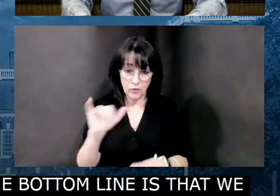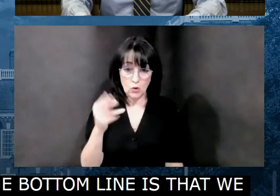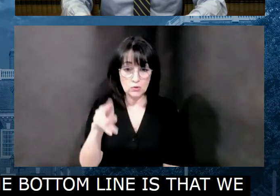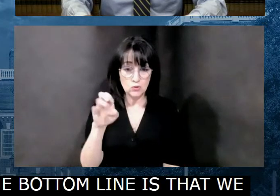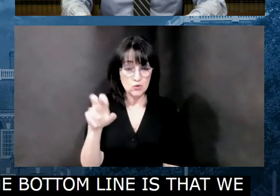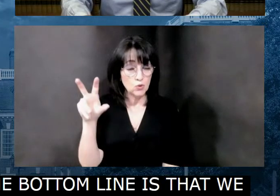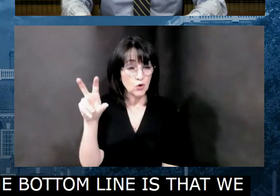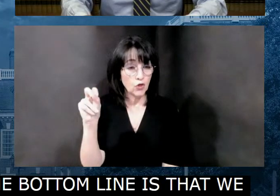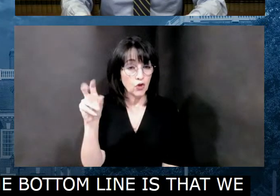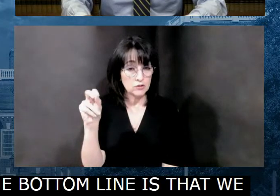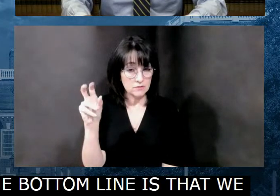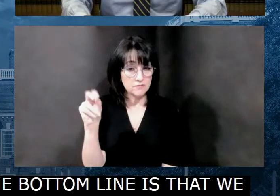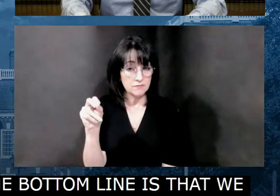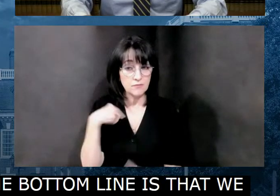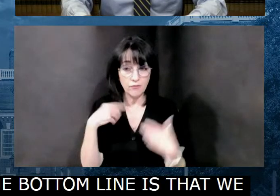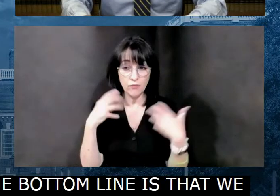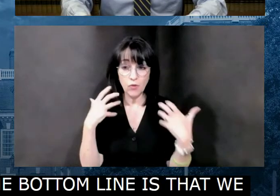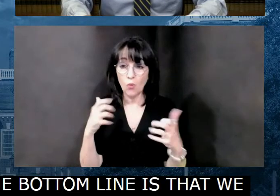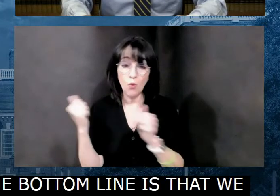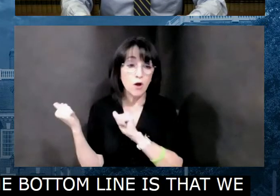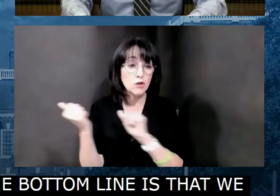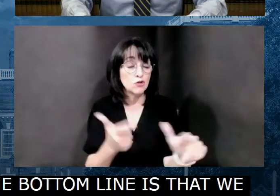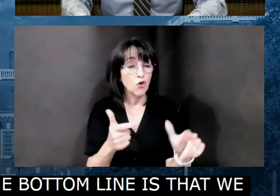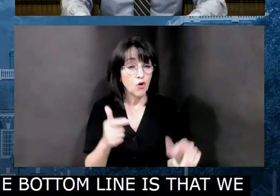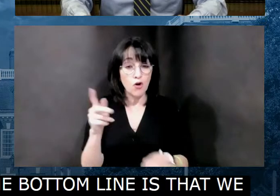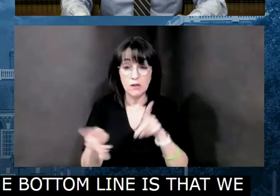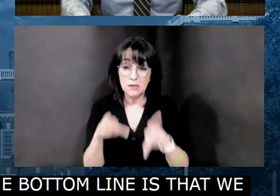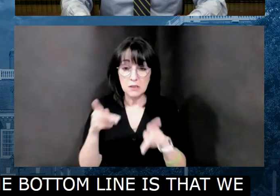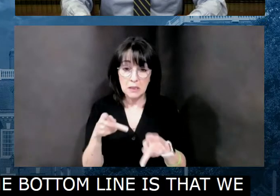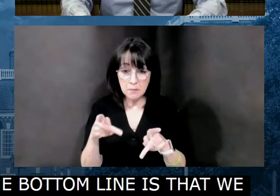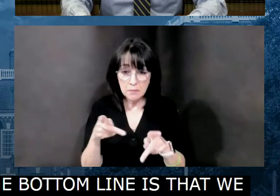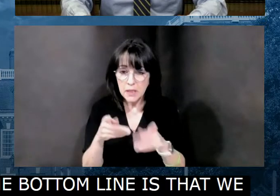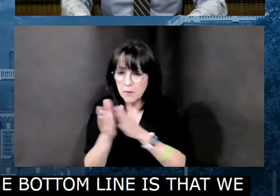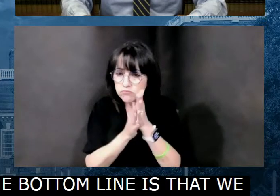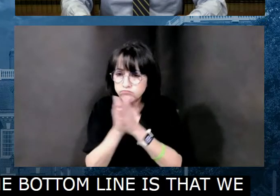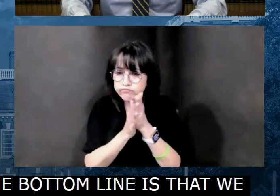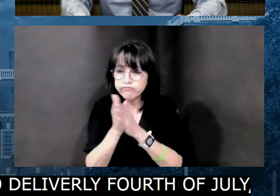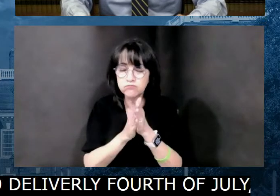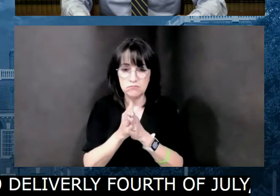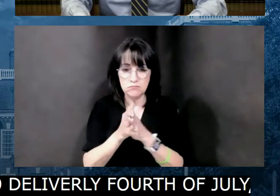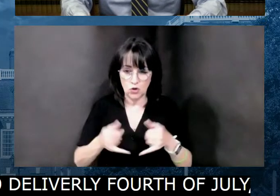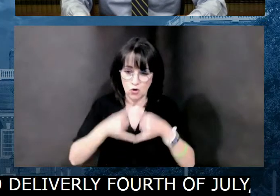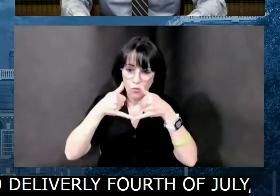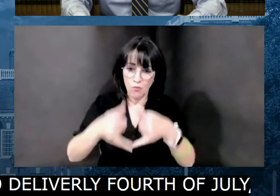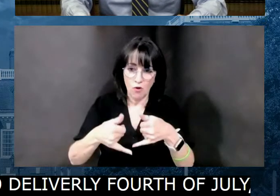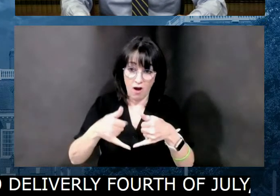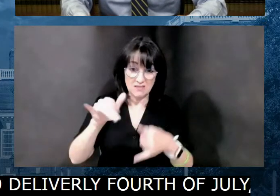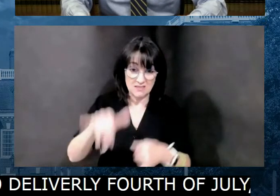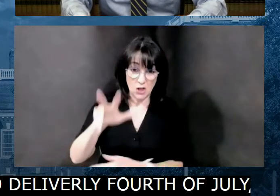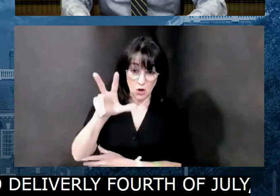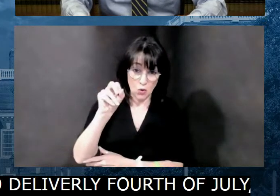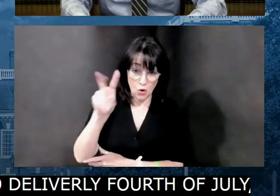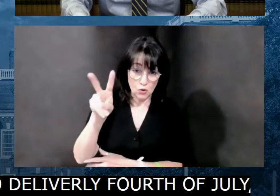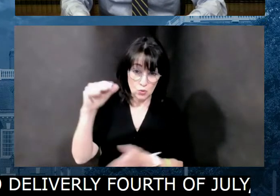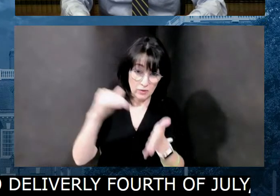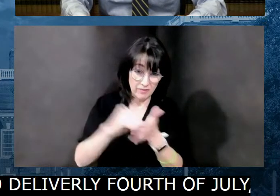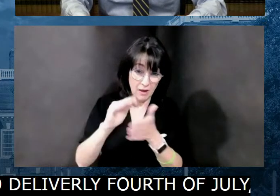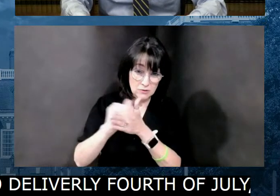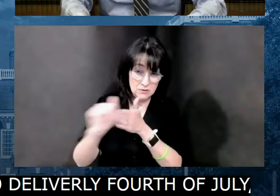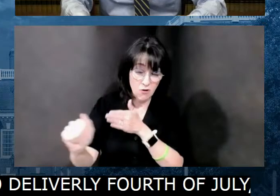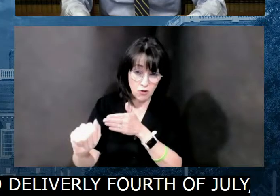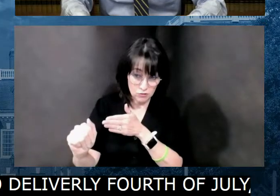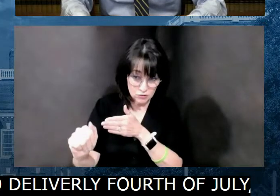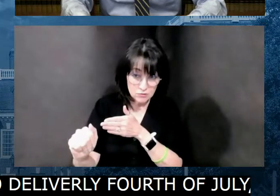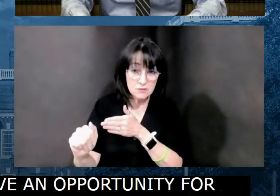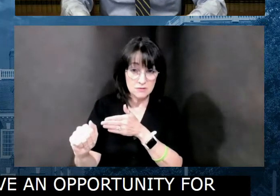everybody to have an opportunity for that prize of $302,000. That will be in a